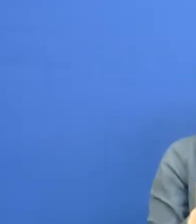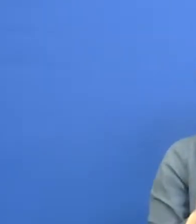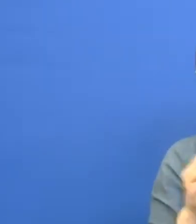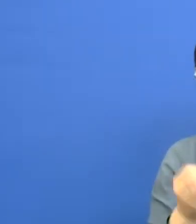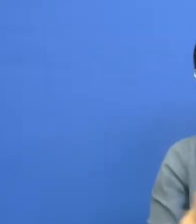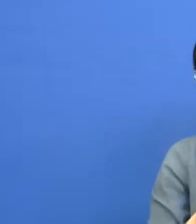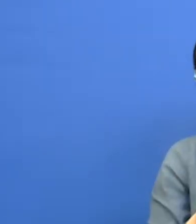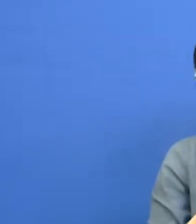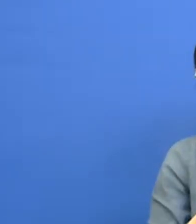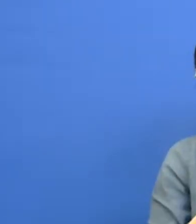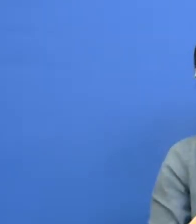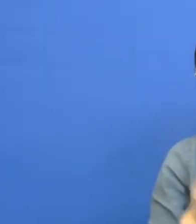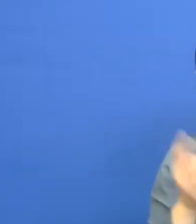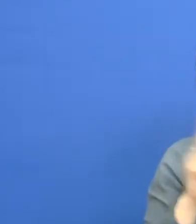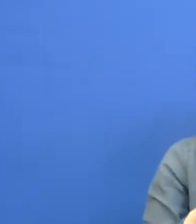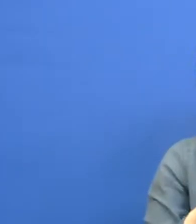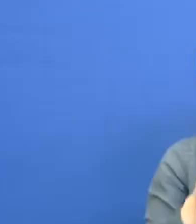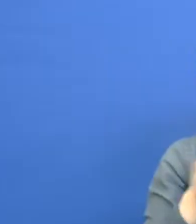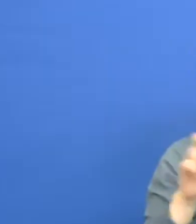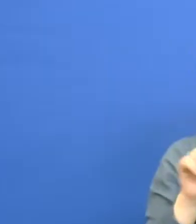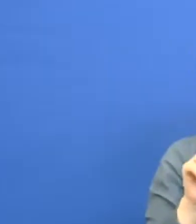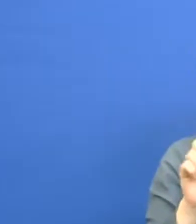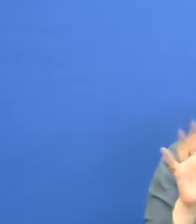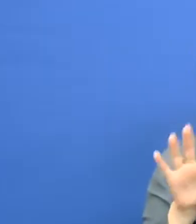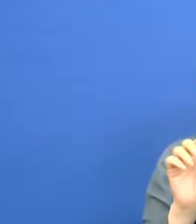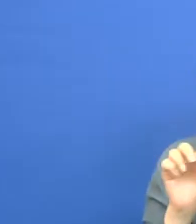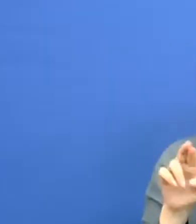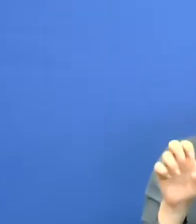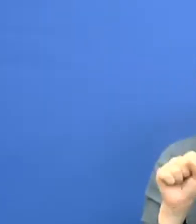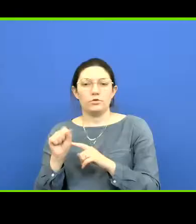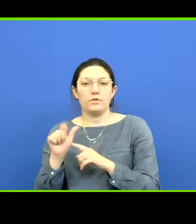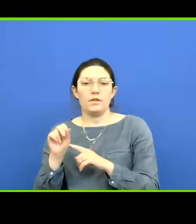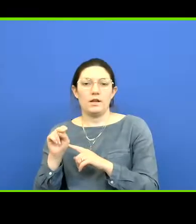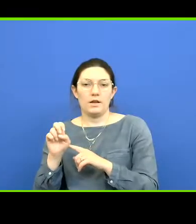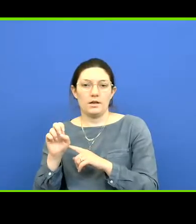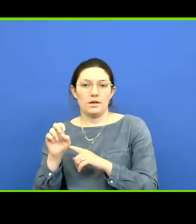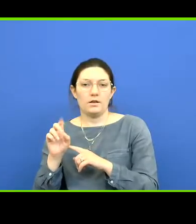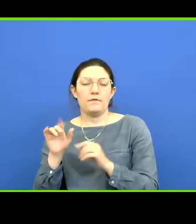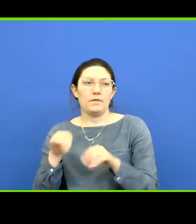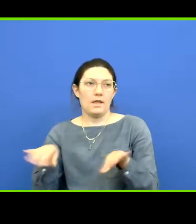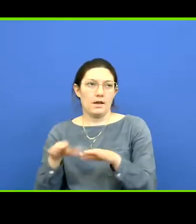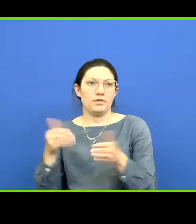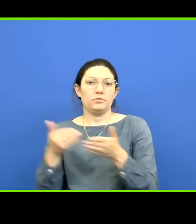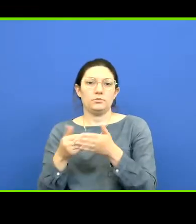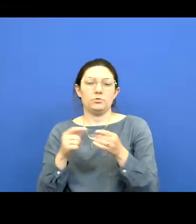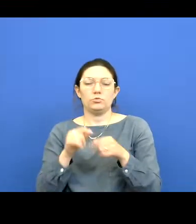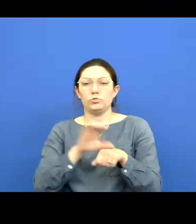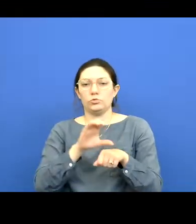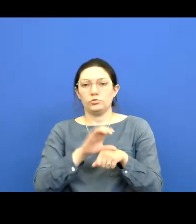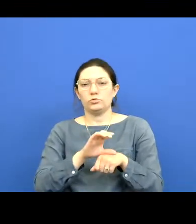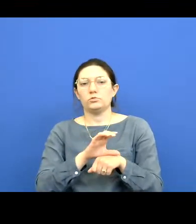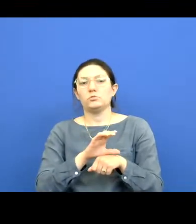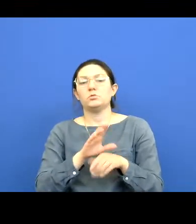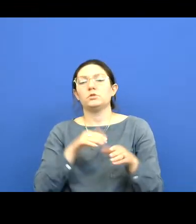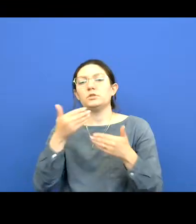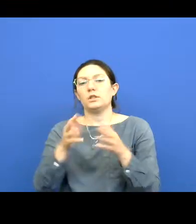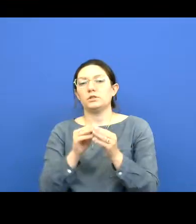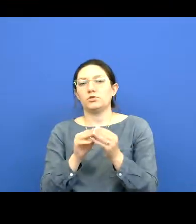to rezone approximately 5 acres of land adjacent to Pinnacle Lutheran. The next session will be 3 weeks from